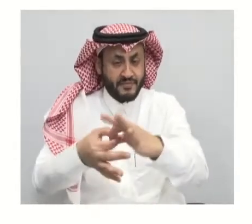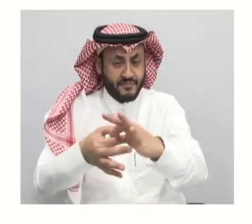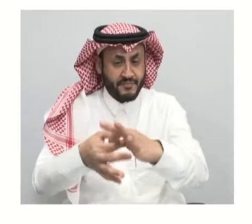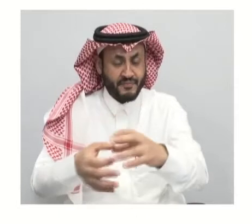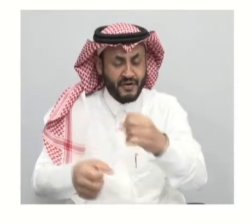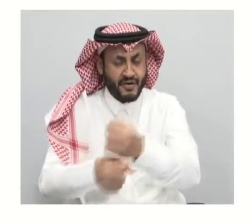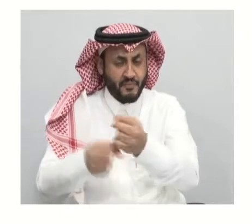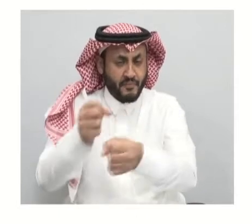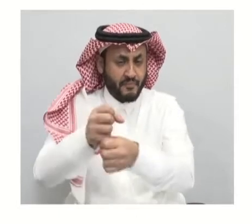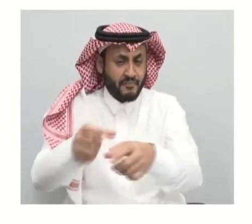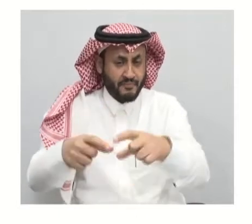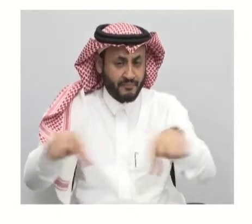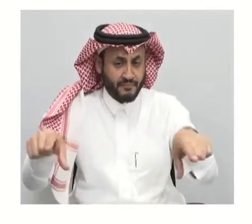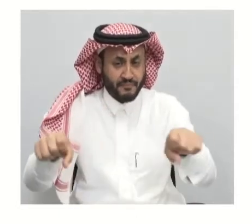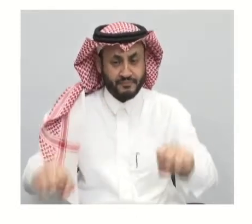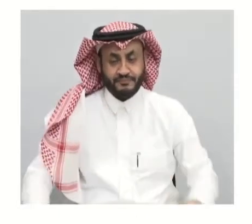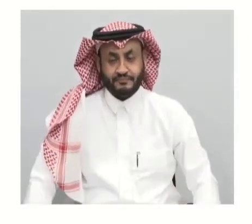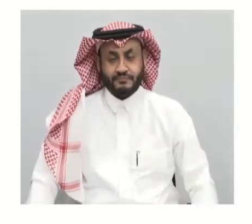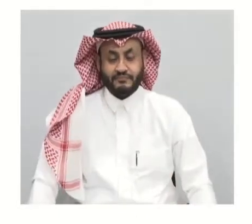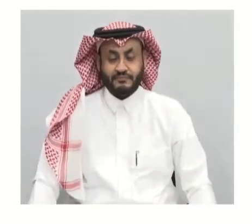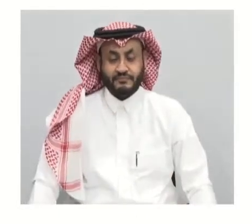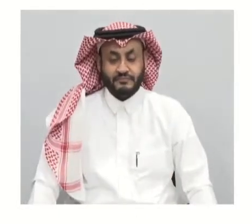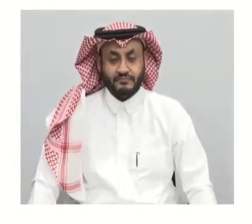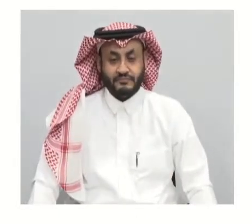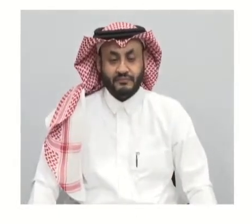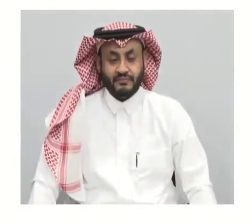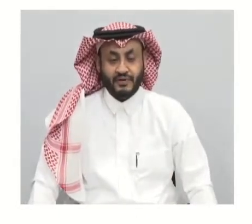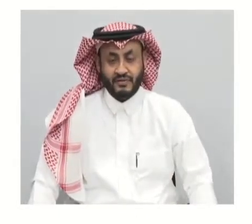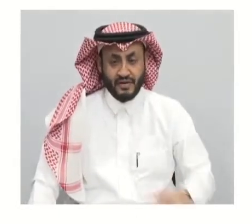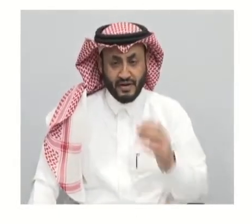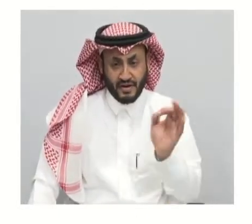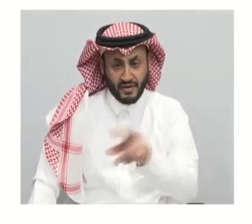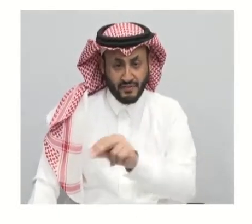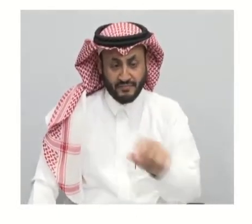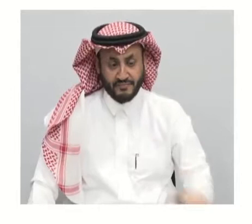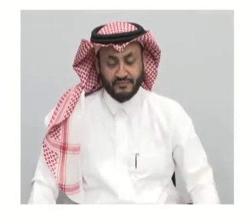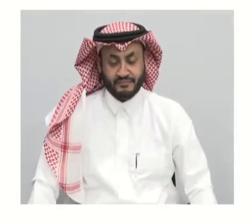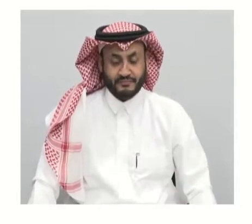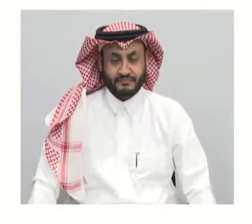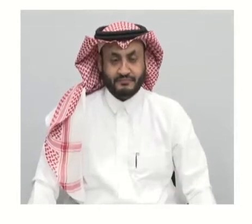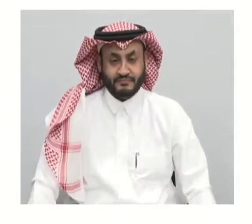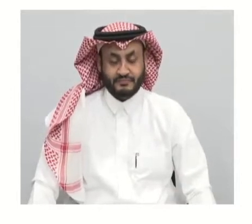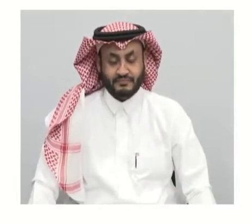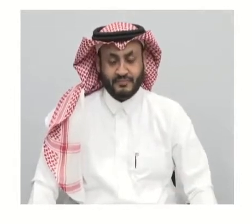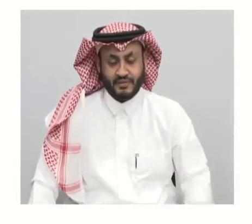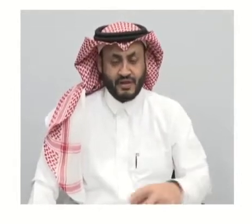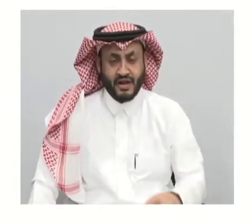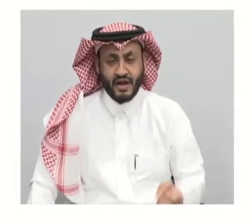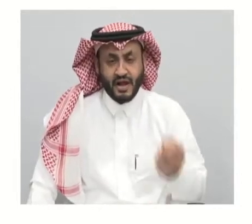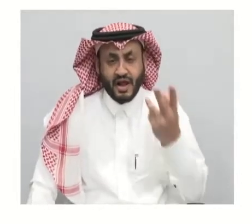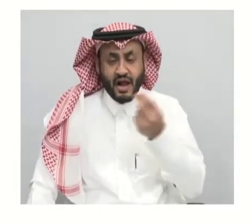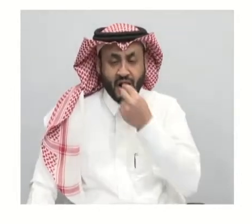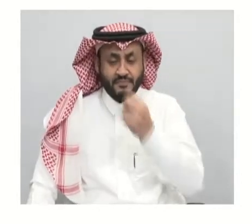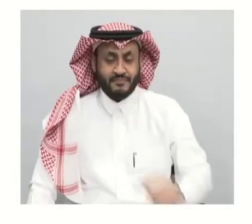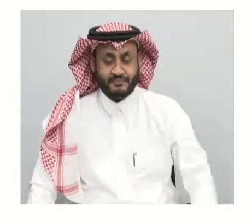the sentences, okay? They already gave us the example, make a list of things to do and have breakfast. He